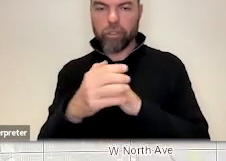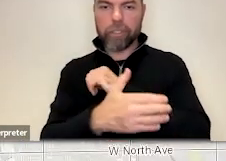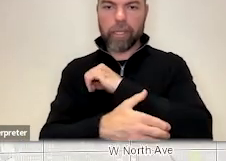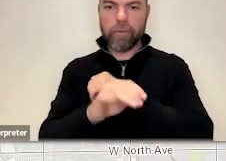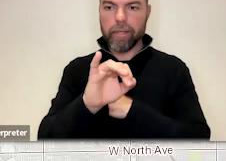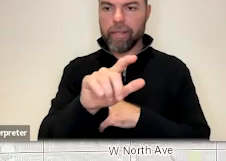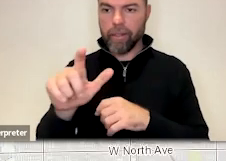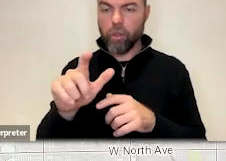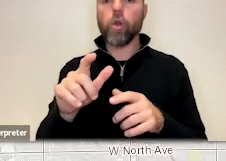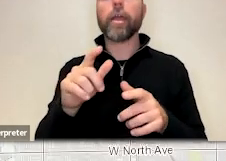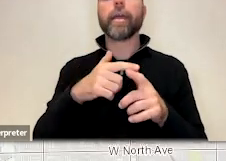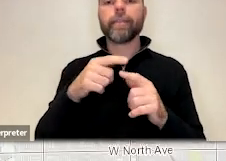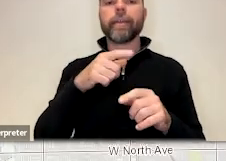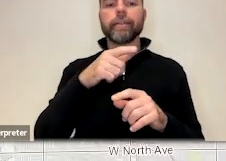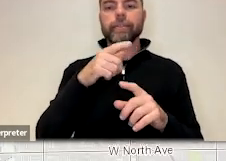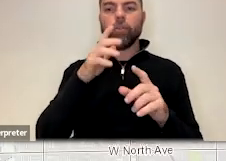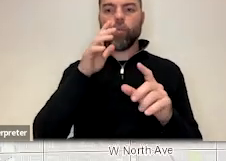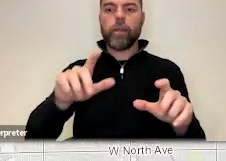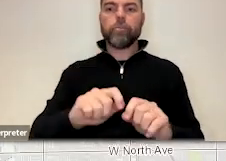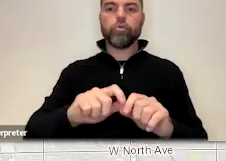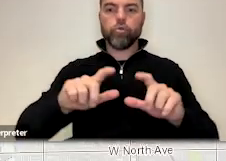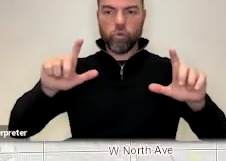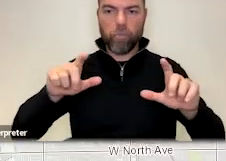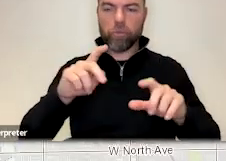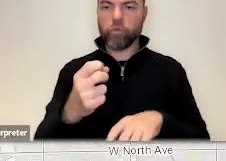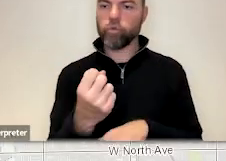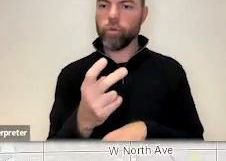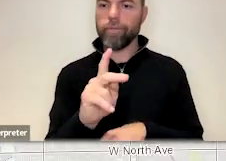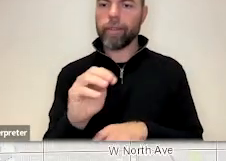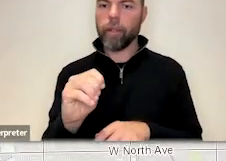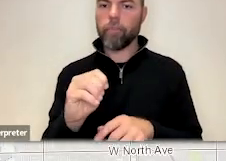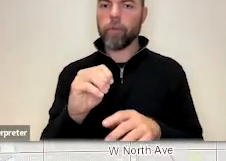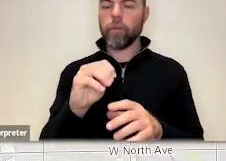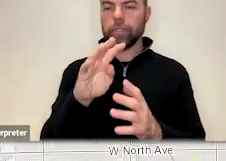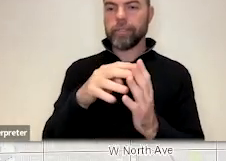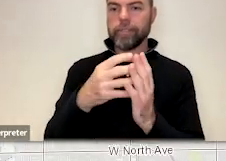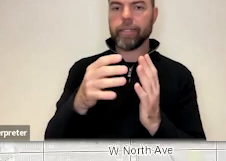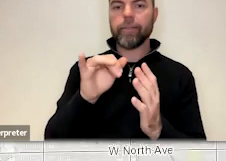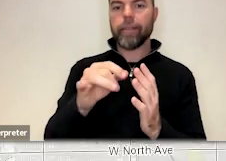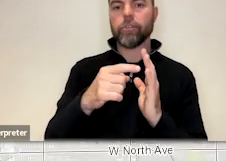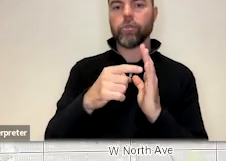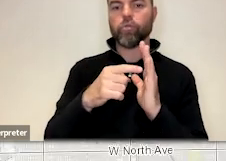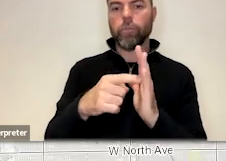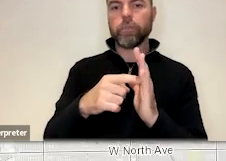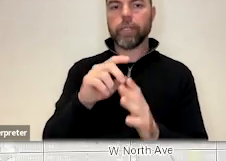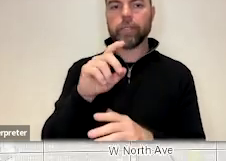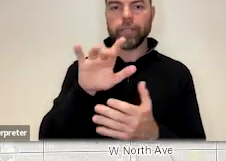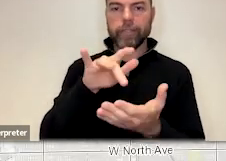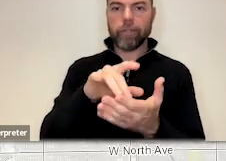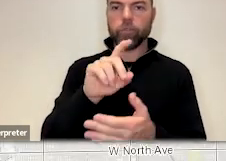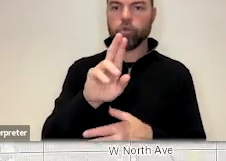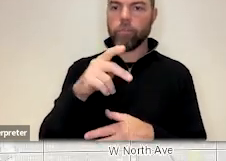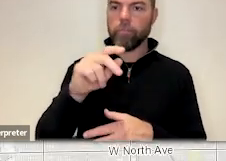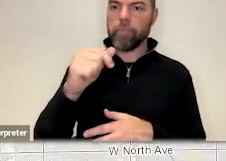that, our map zoomed into the 12-kilometer grid cell that represents the centroid of DuPage County. And we updated